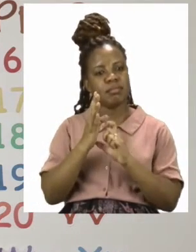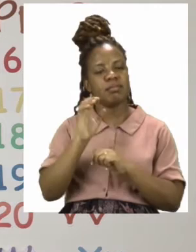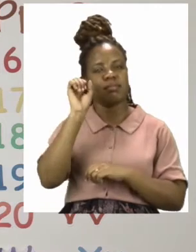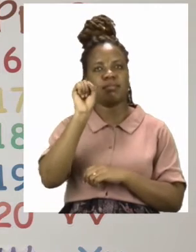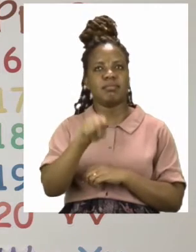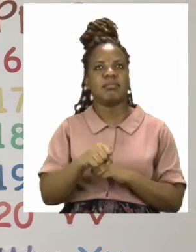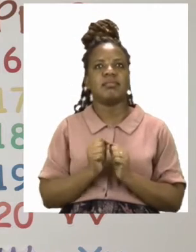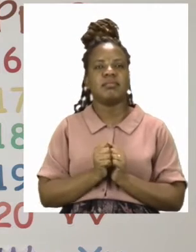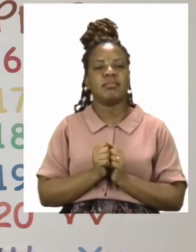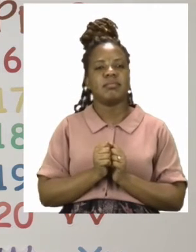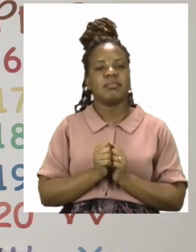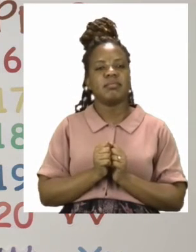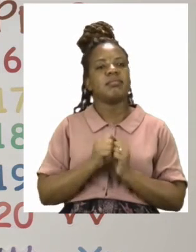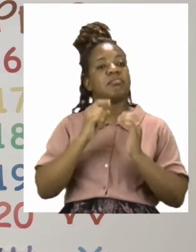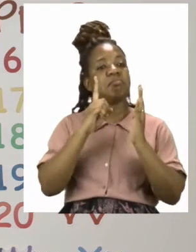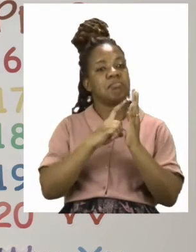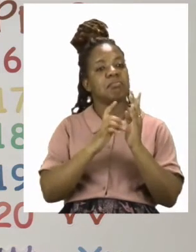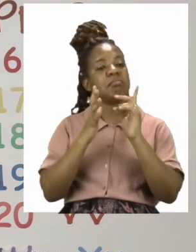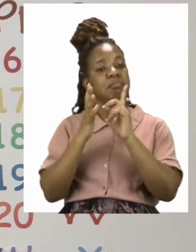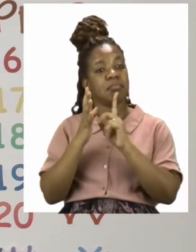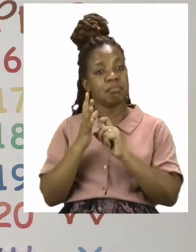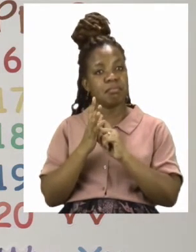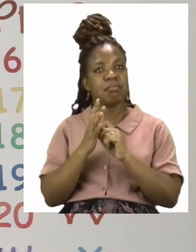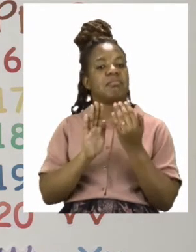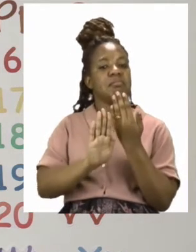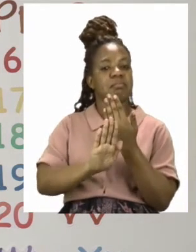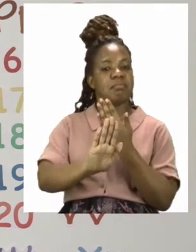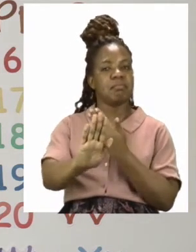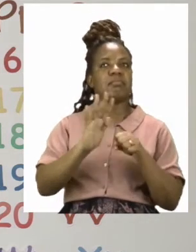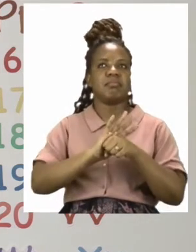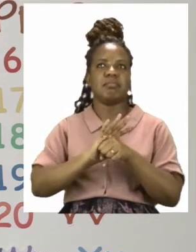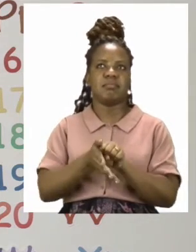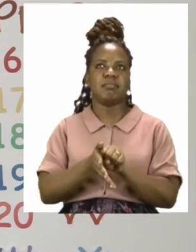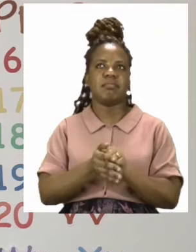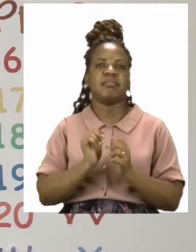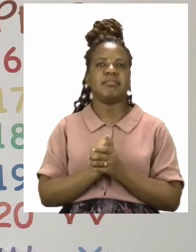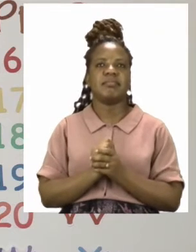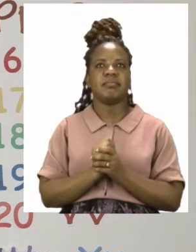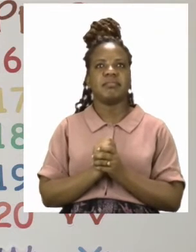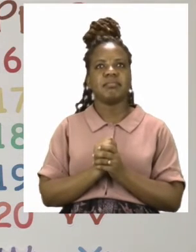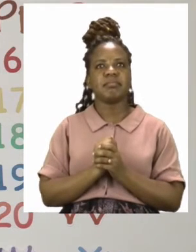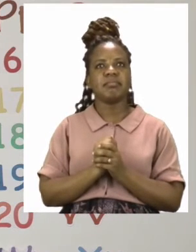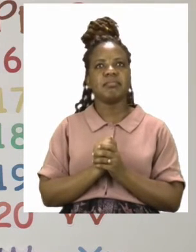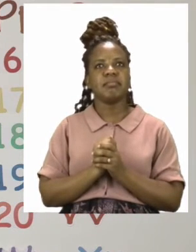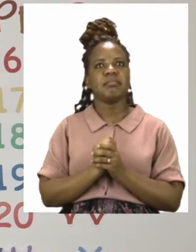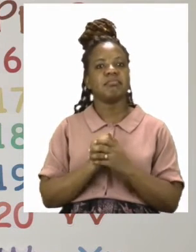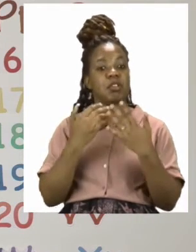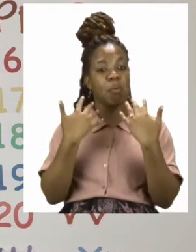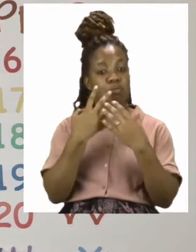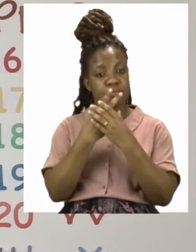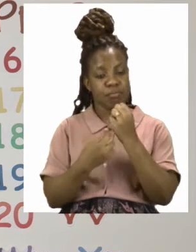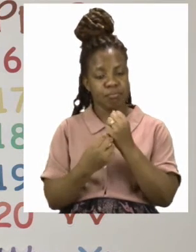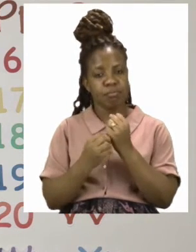Remember, when you sanitize, you are trying to stay far away from coronavirus. So make sure that both hands are